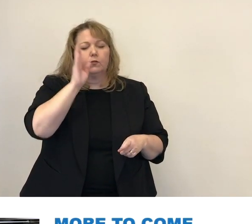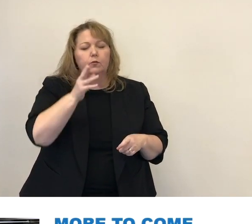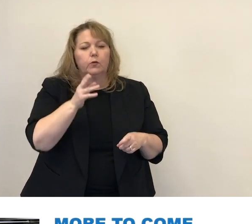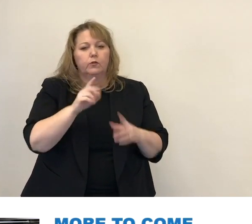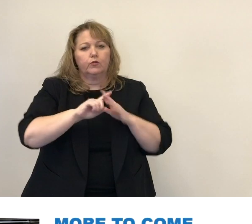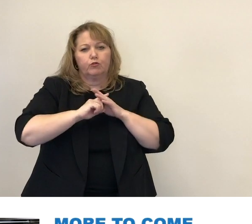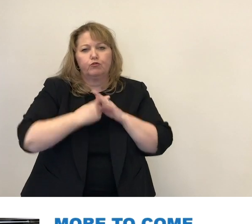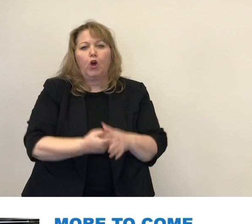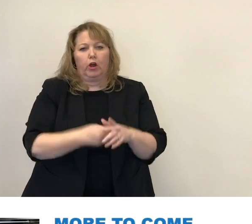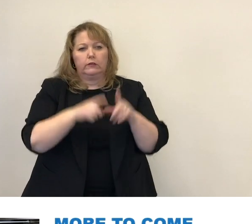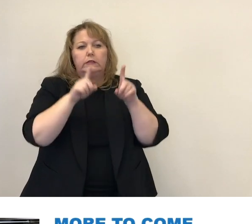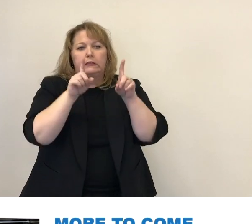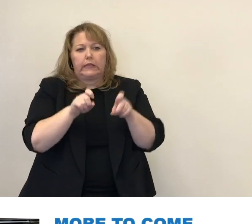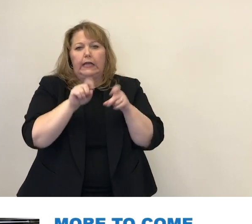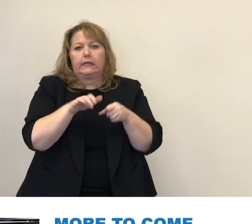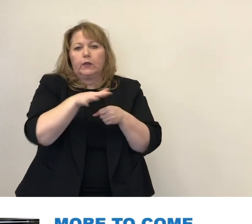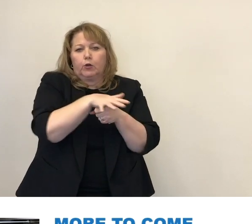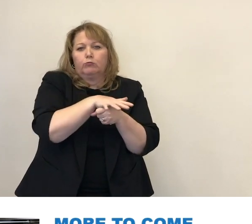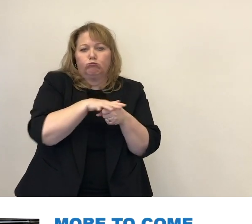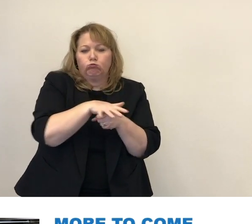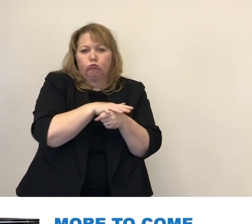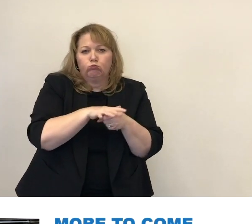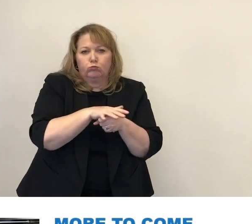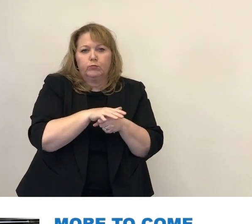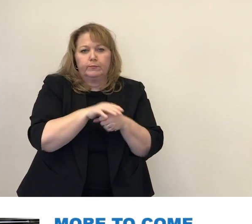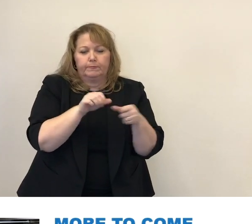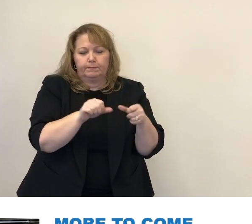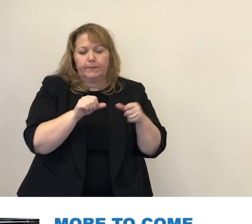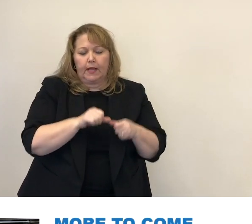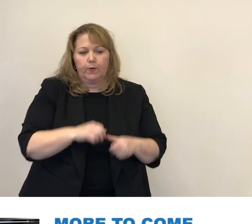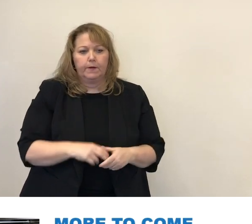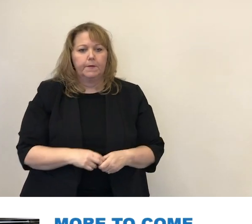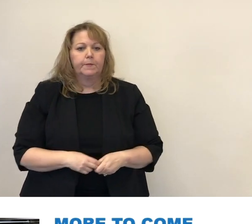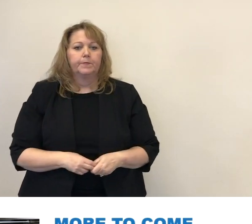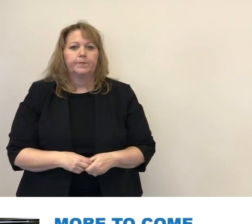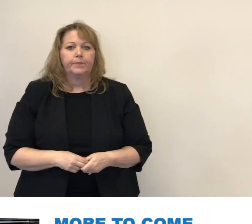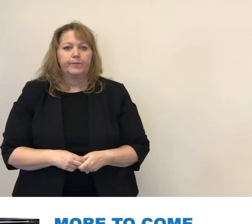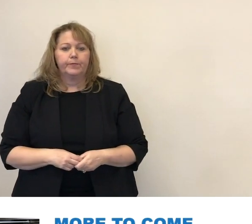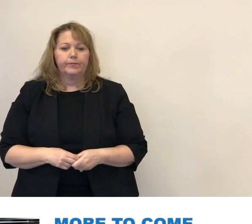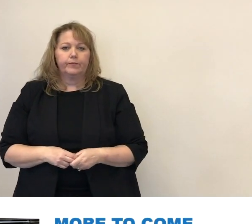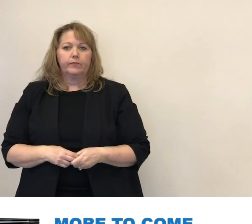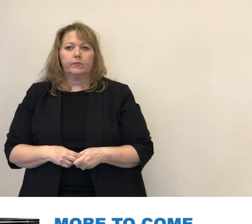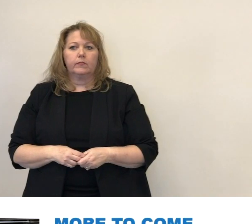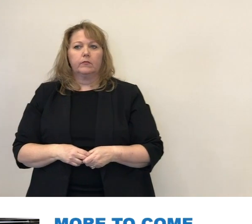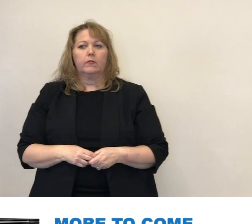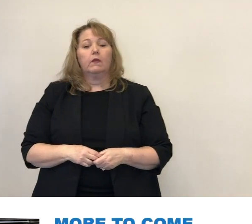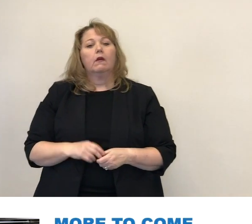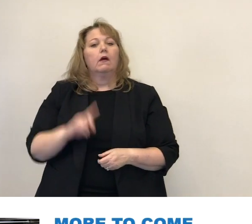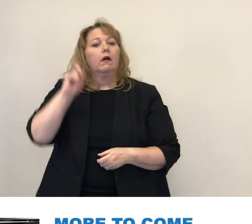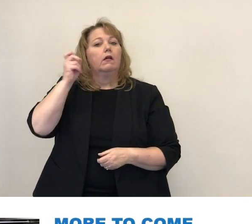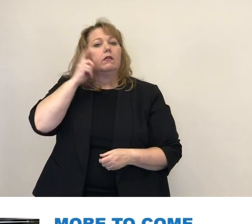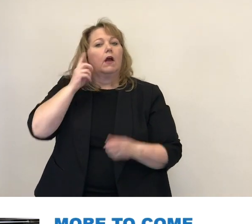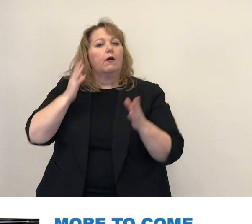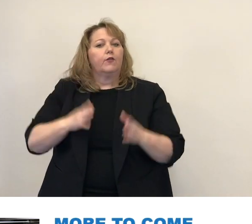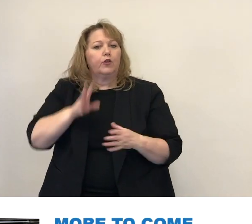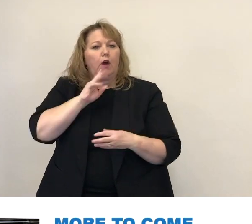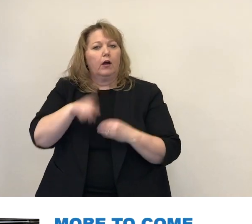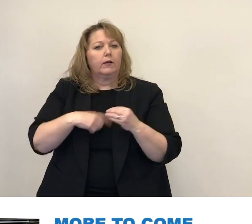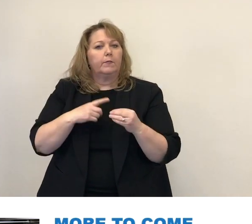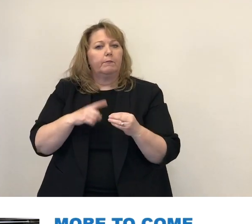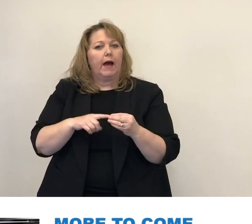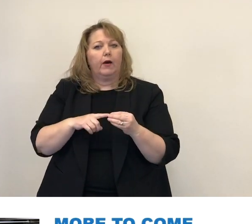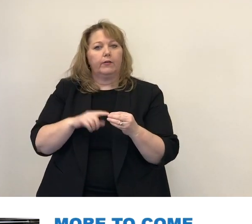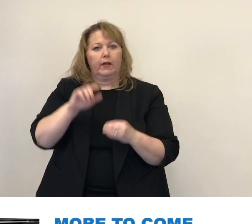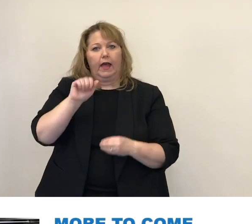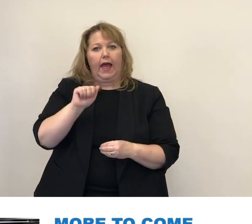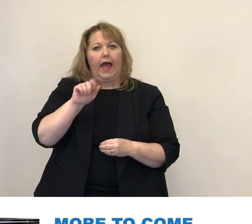to manage the population of their patients, and we'll see more and more of that. And the governor spoke to you about an Abbott test, which we call in our